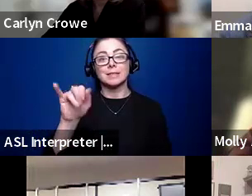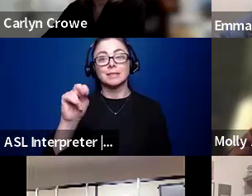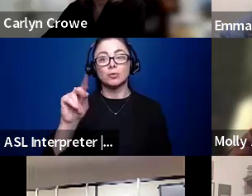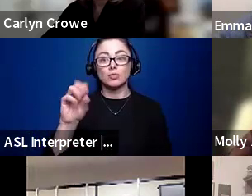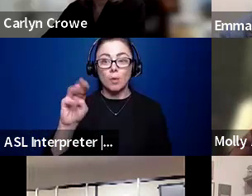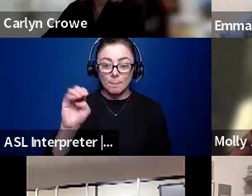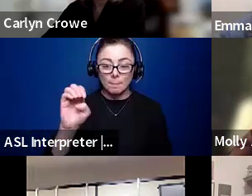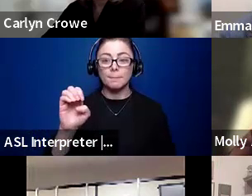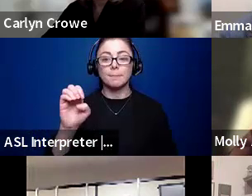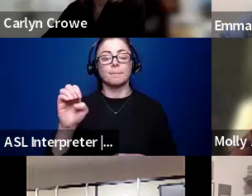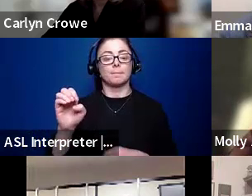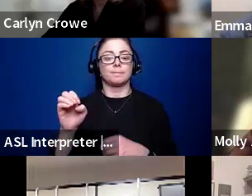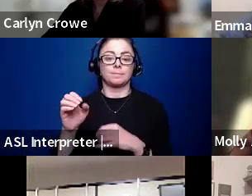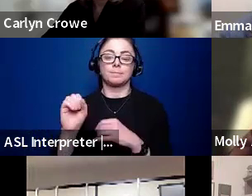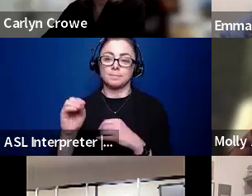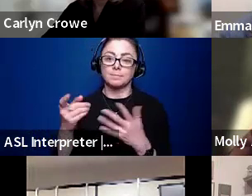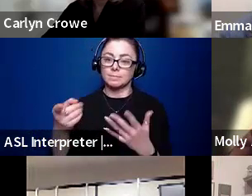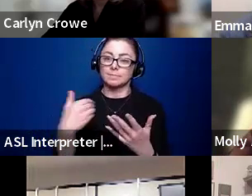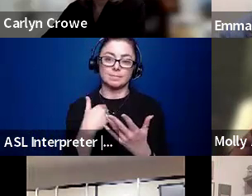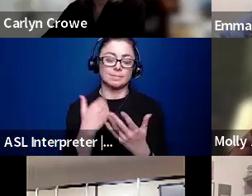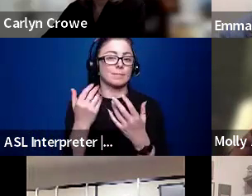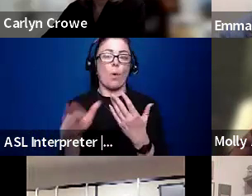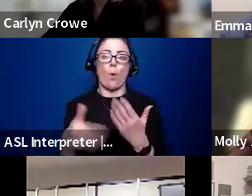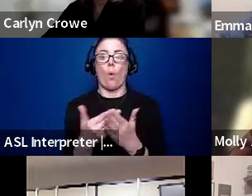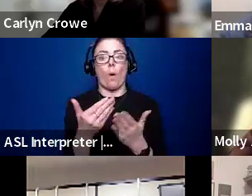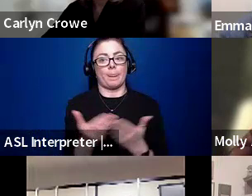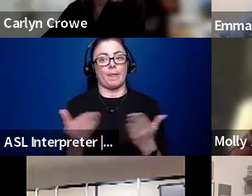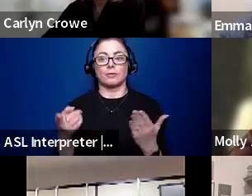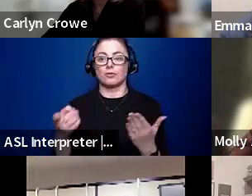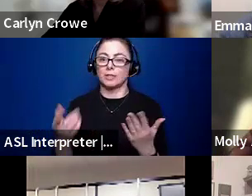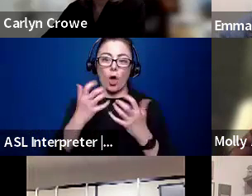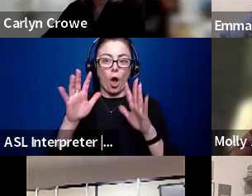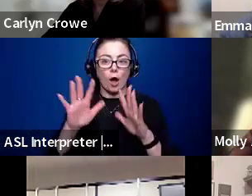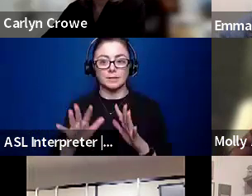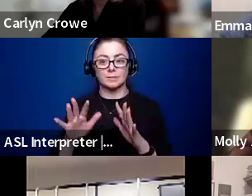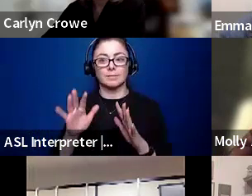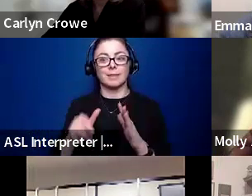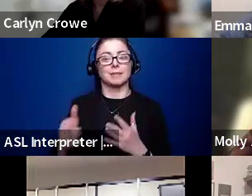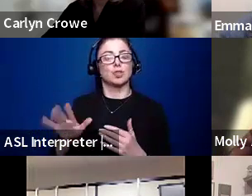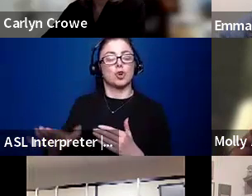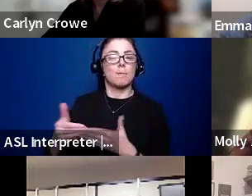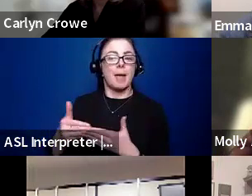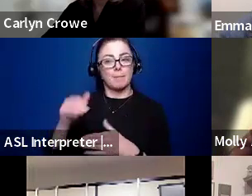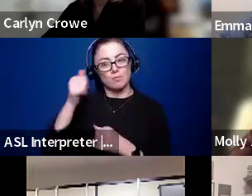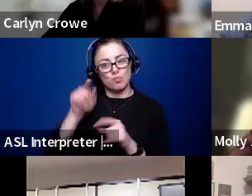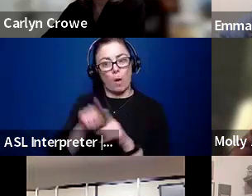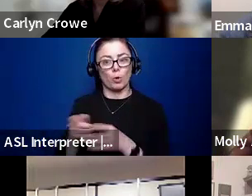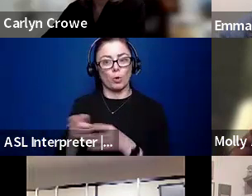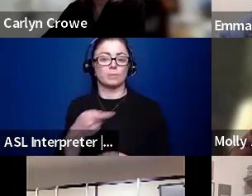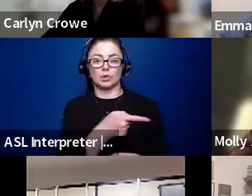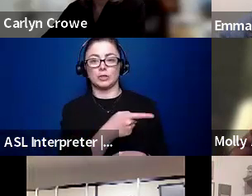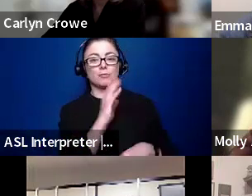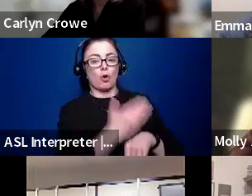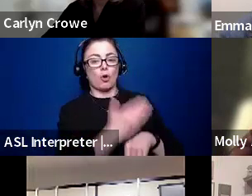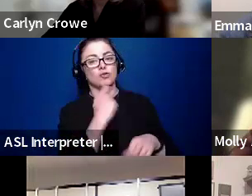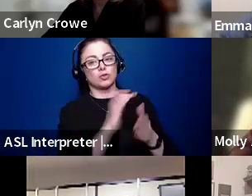Fallot, an AV canal defect. She's all the things. She's super extra and awesome. This is Rook, her baby brother. She just turned 2, actually.